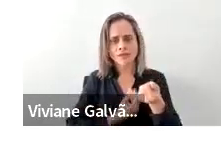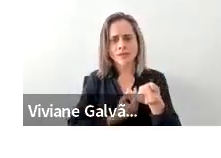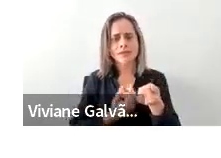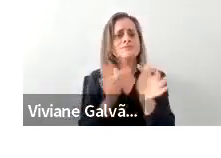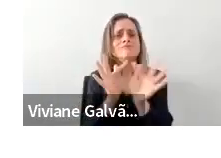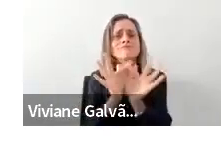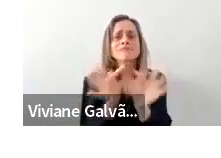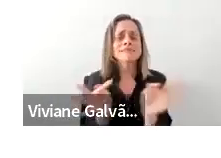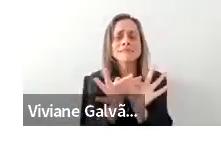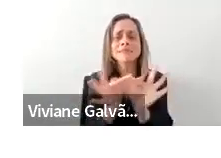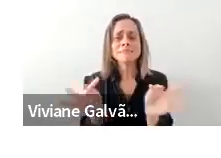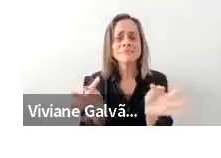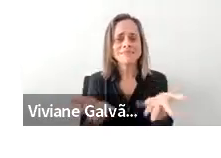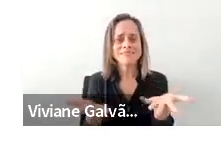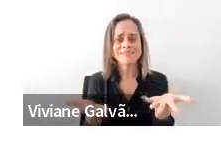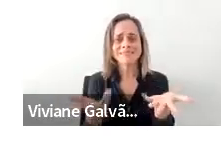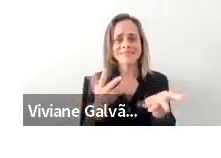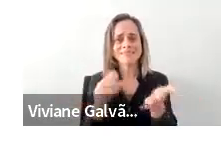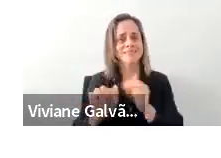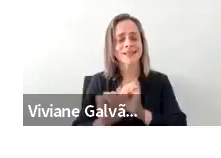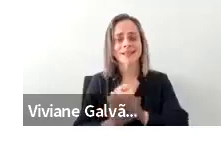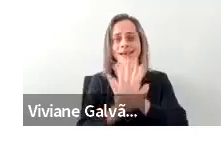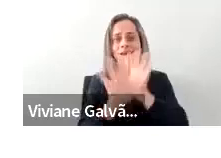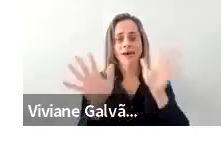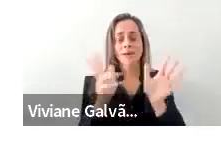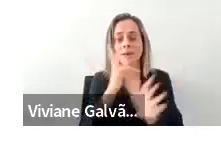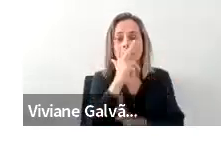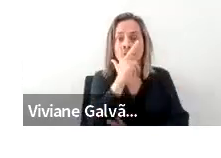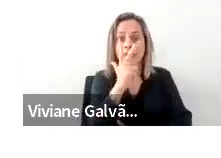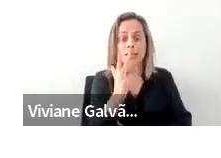day, even Sedley Taylor could understand this.